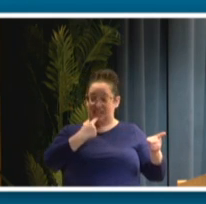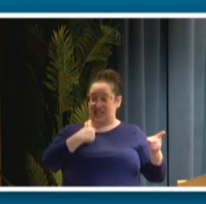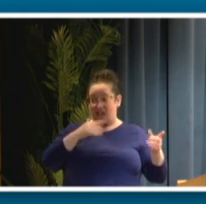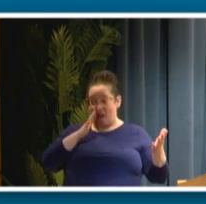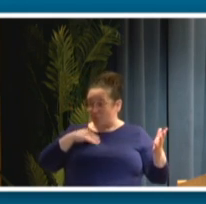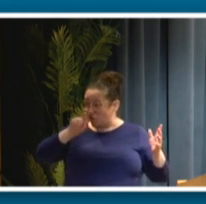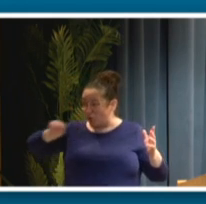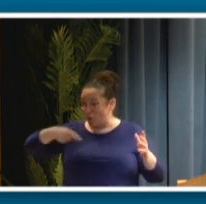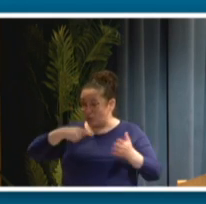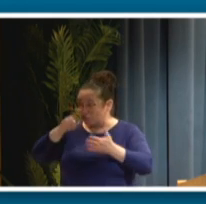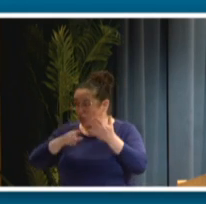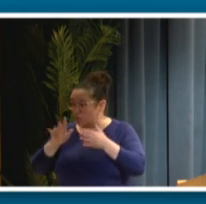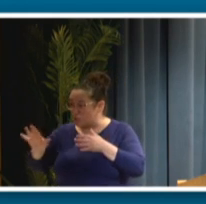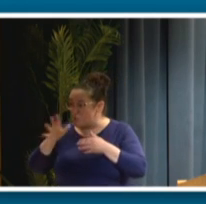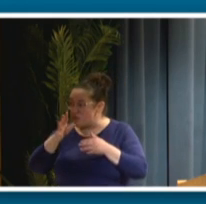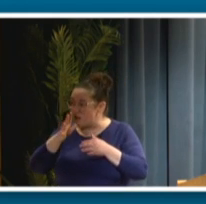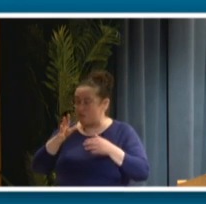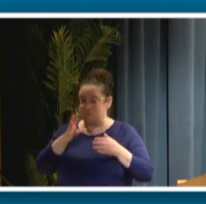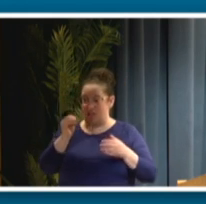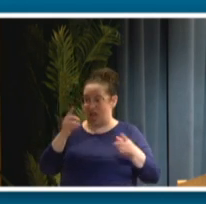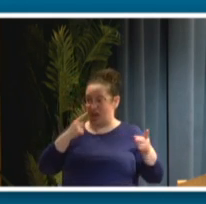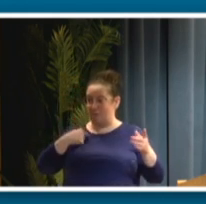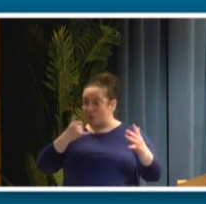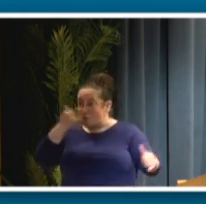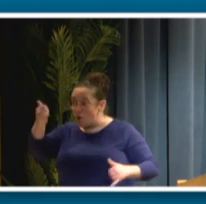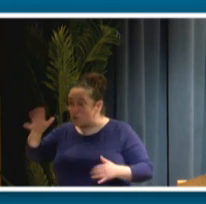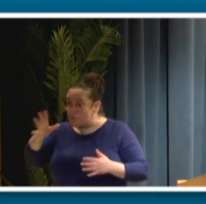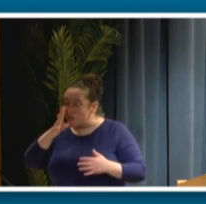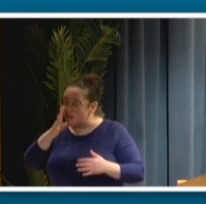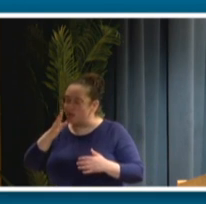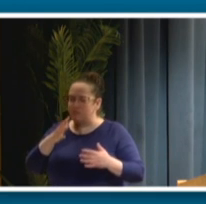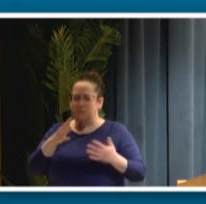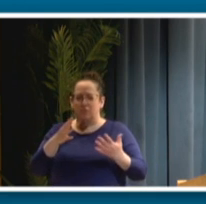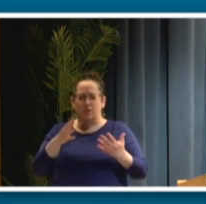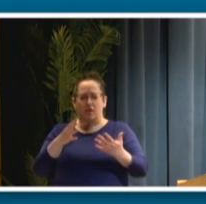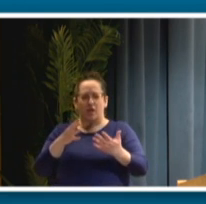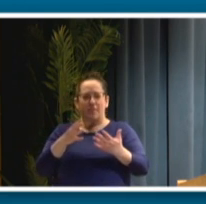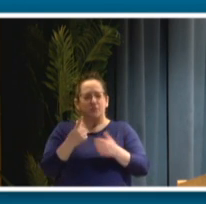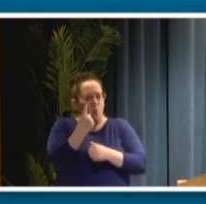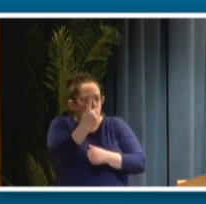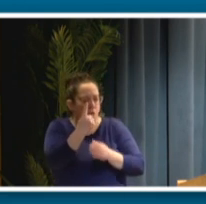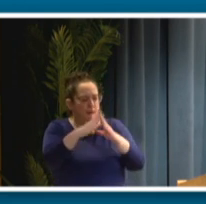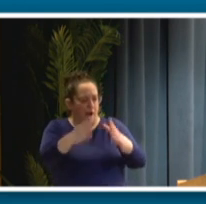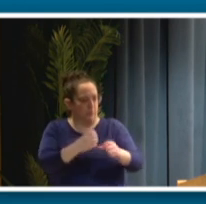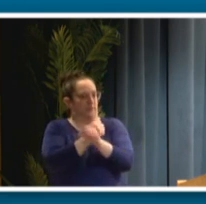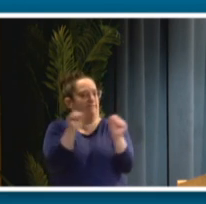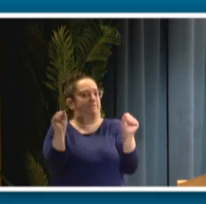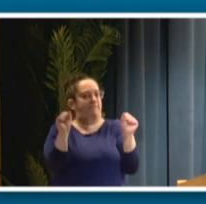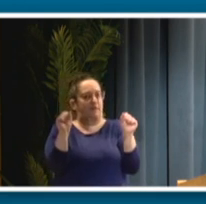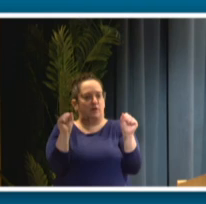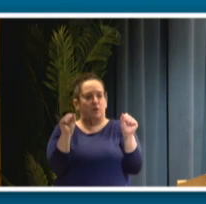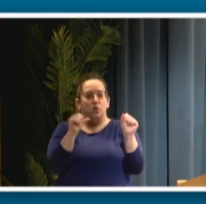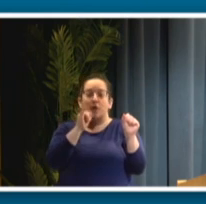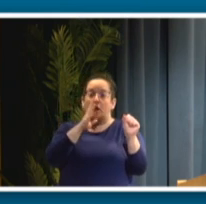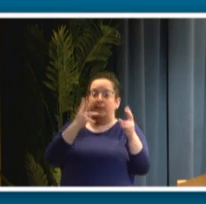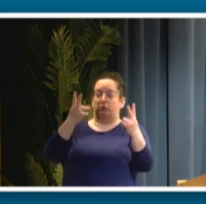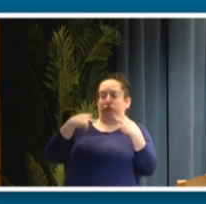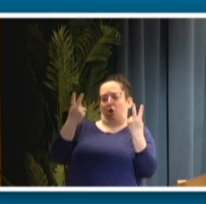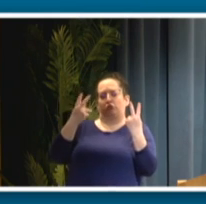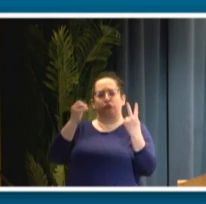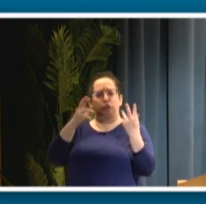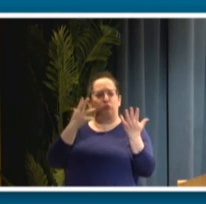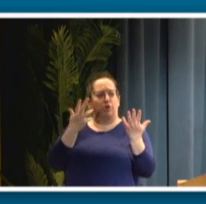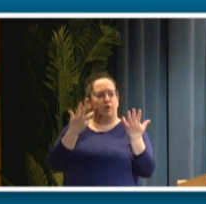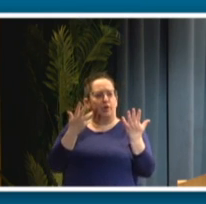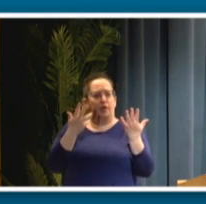my mother was the one, this was the one house you could come to where you weren't going to be chastised for being a teenager. You weren't going to be judged for being